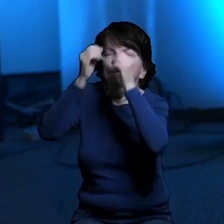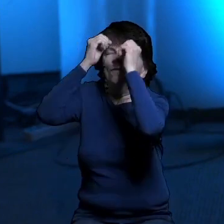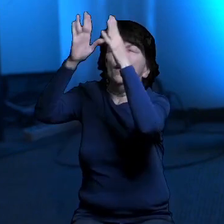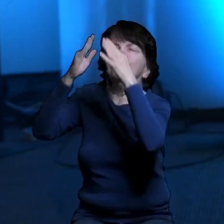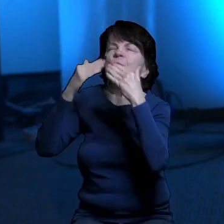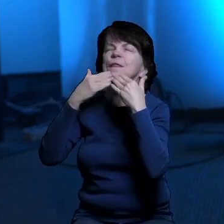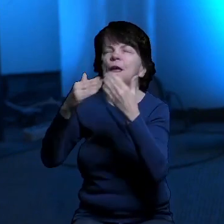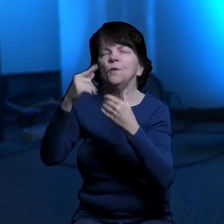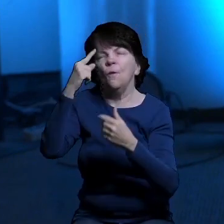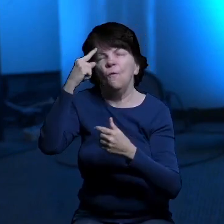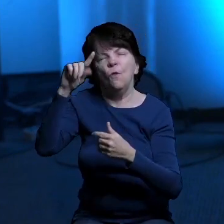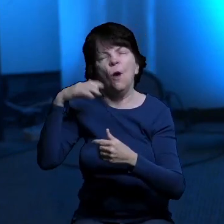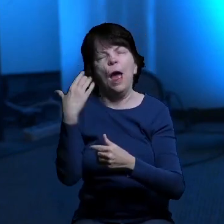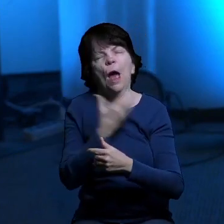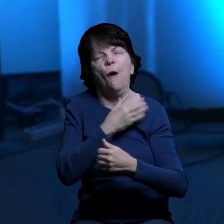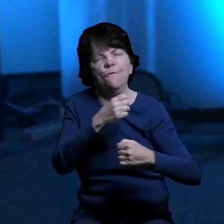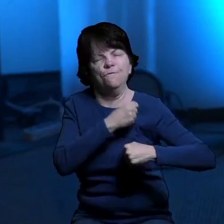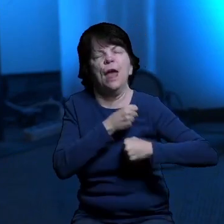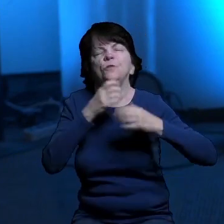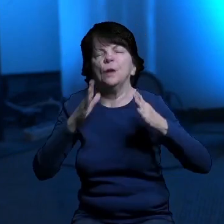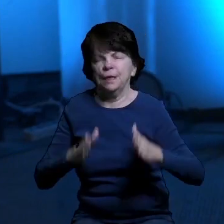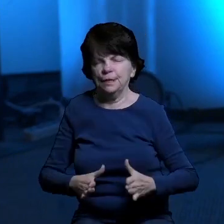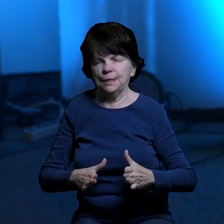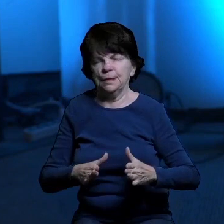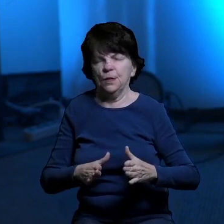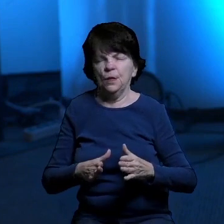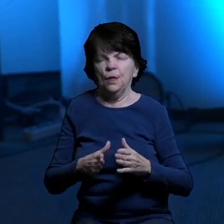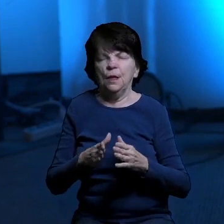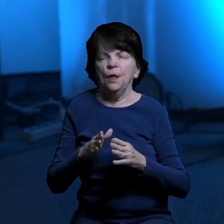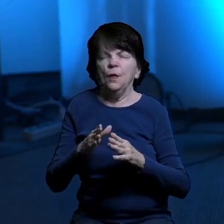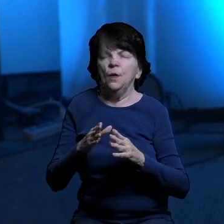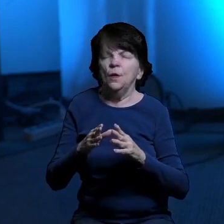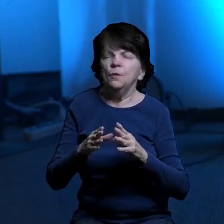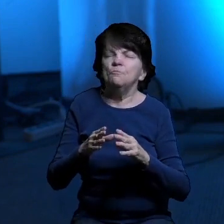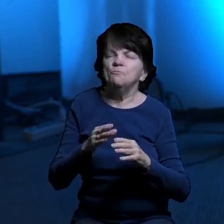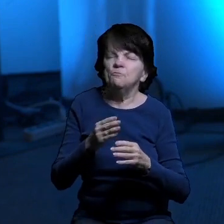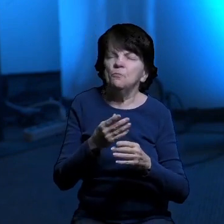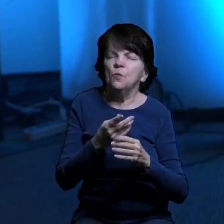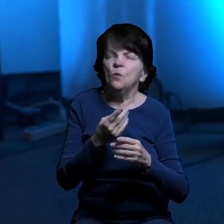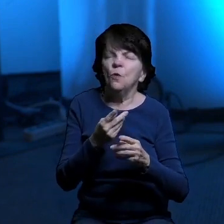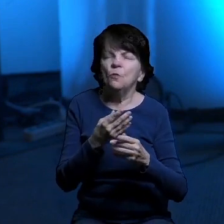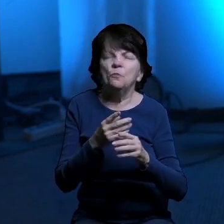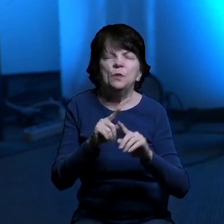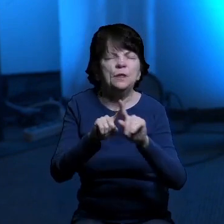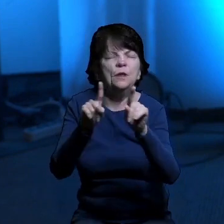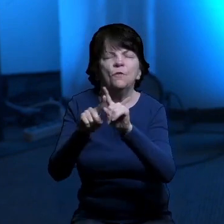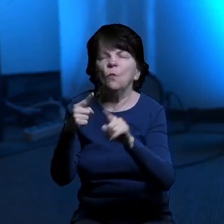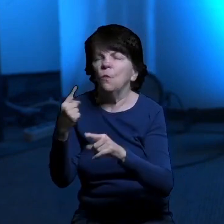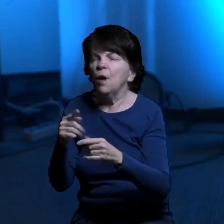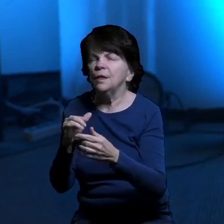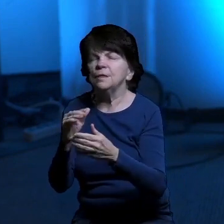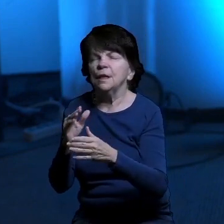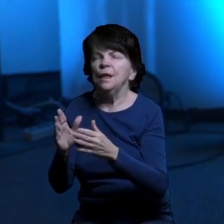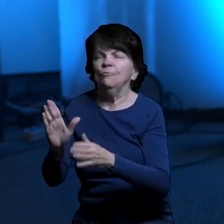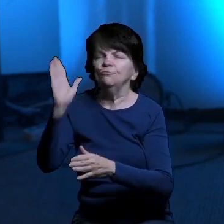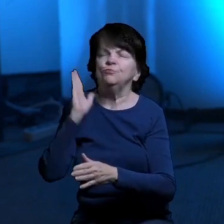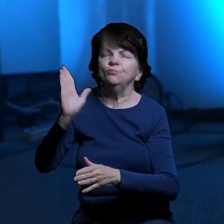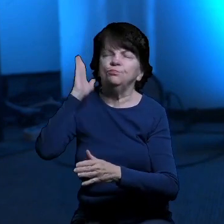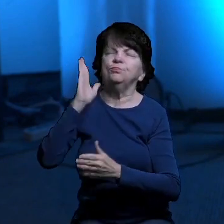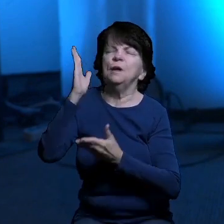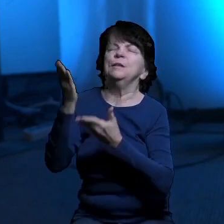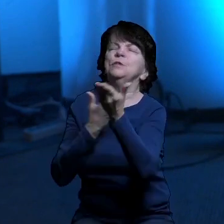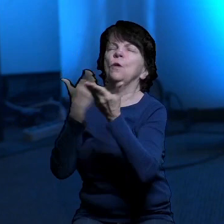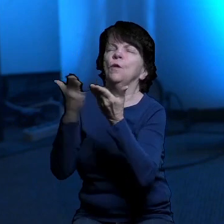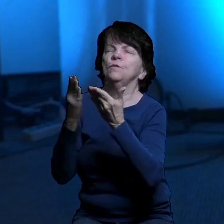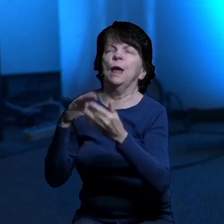our veterans, those who have served our country in various areas of the world throughout various times. Father,